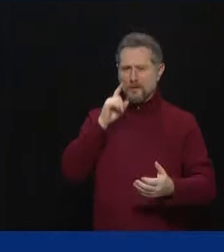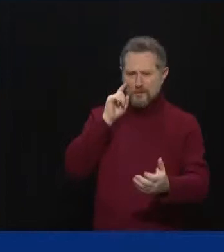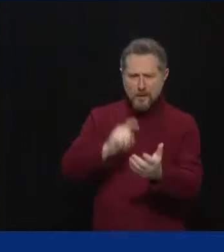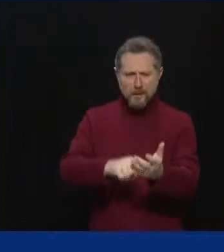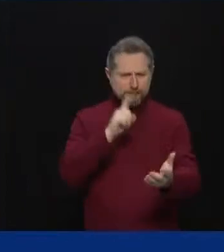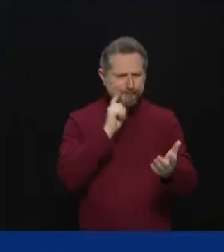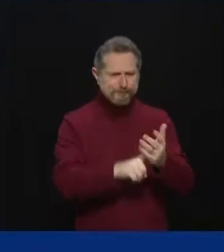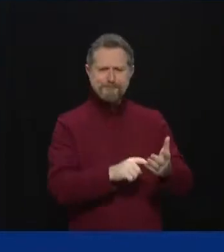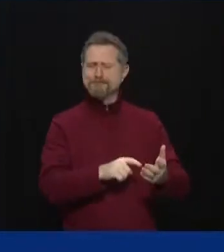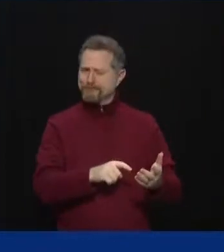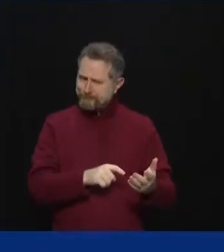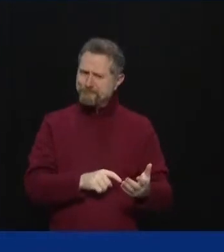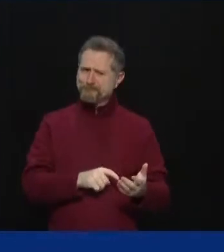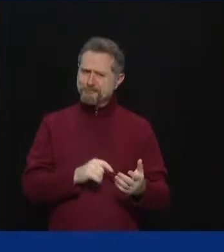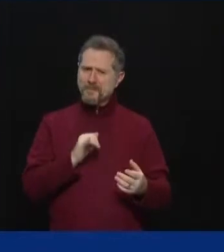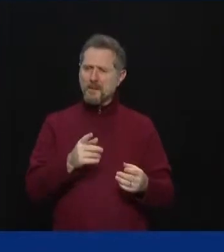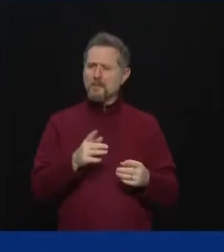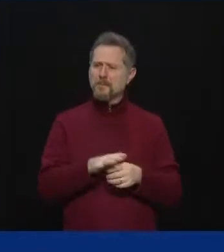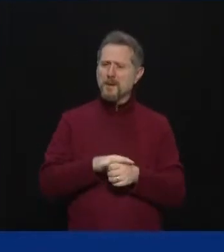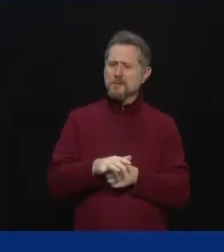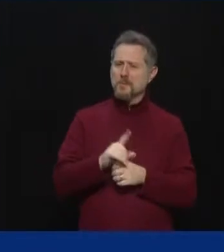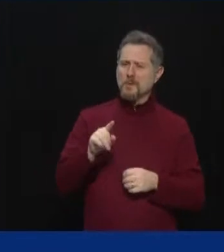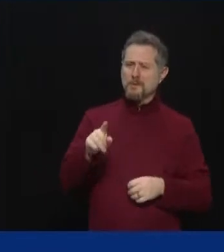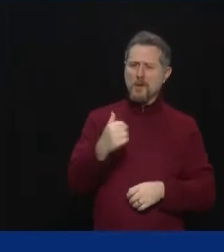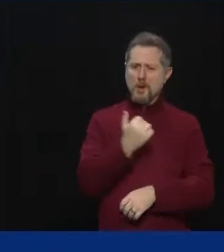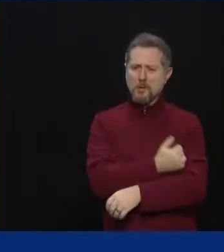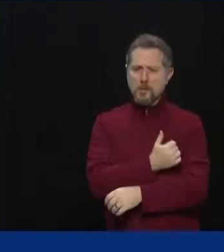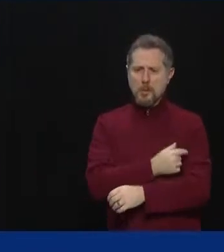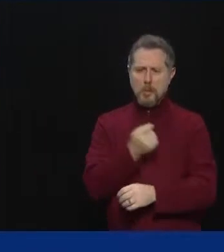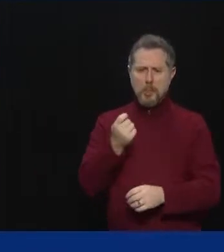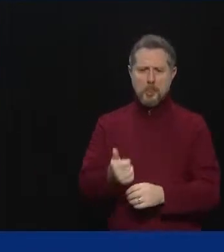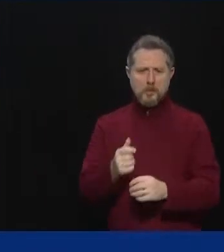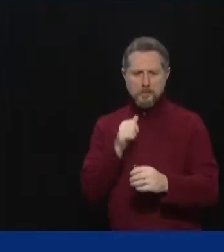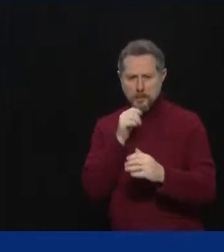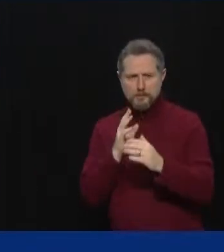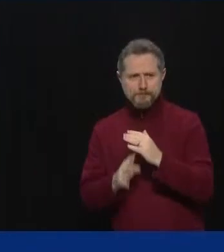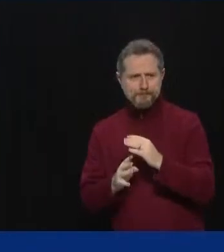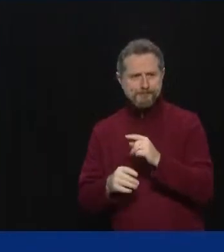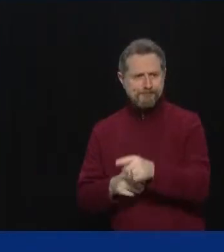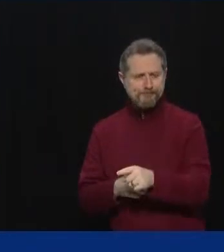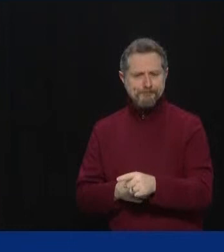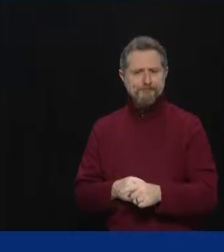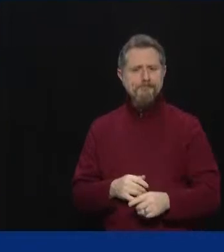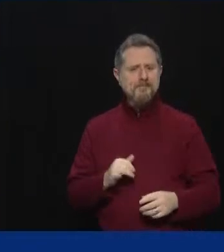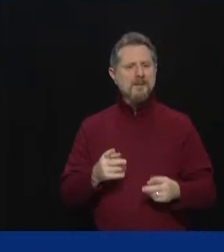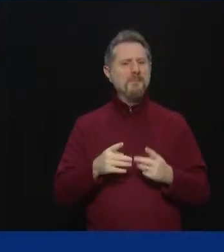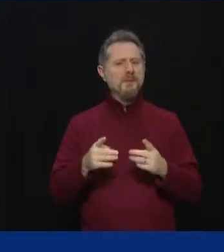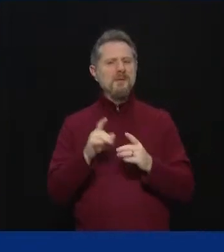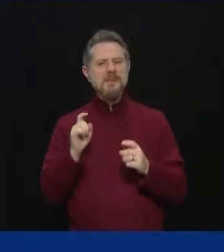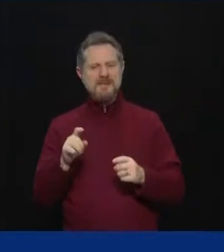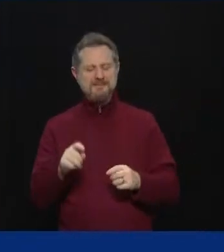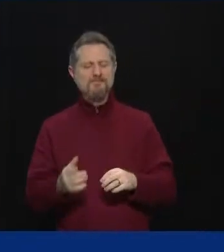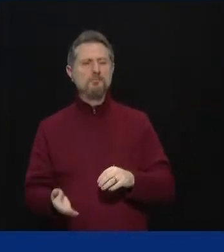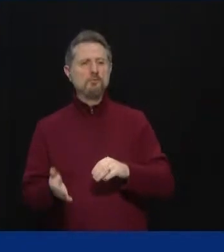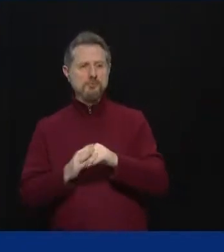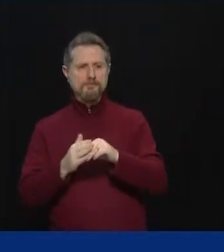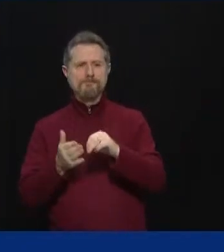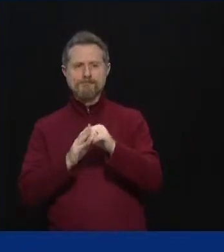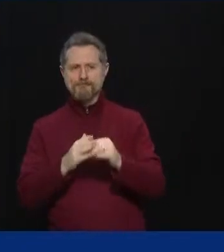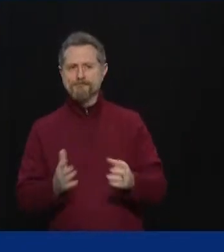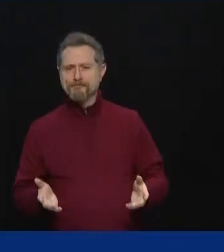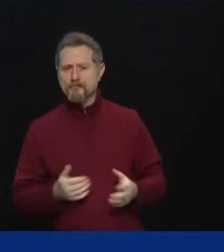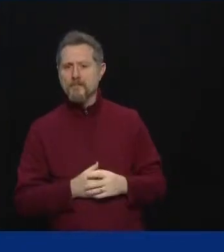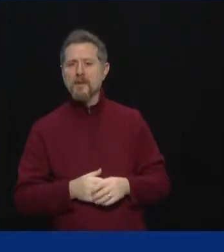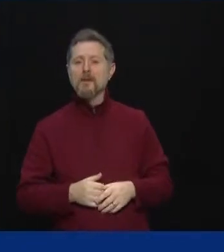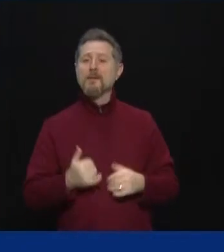outreach, but we know the vaccination rates are too low and they can continue to increase. I mentioned boosters briefly, but we've had